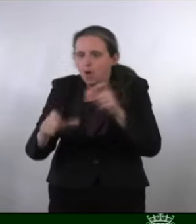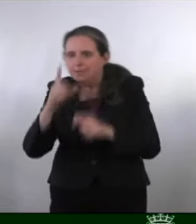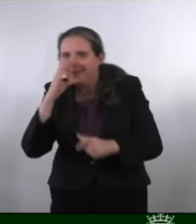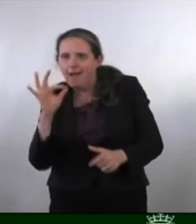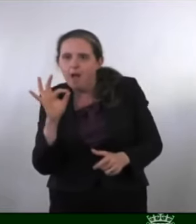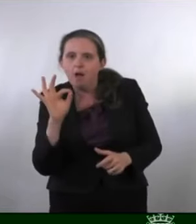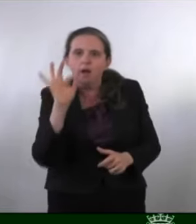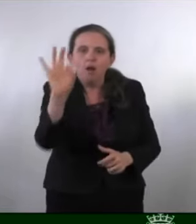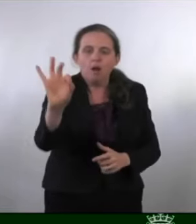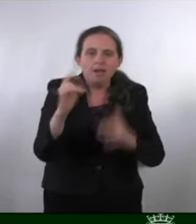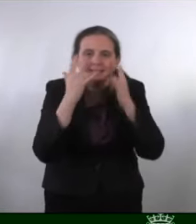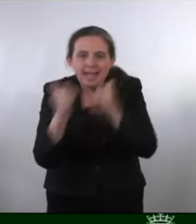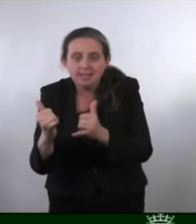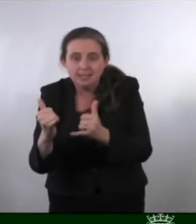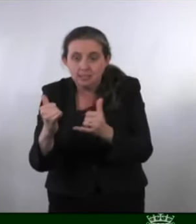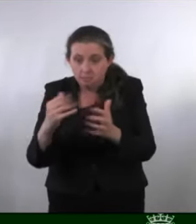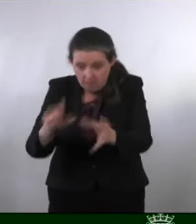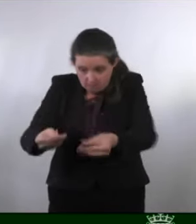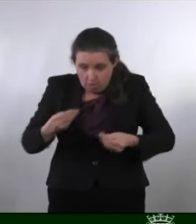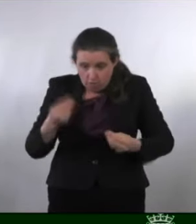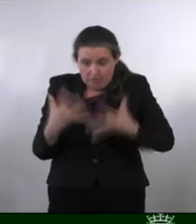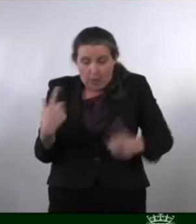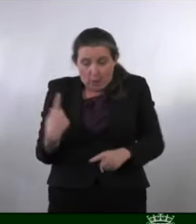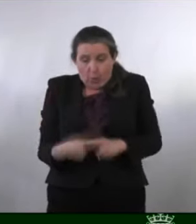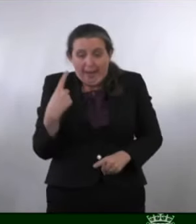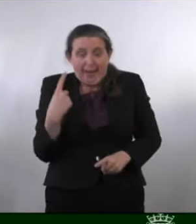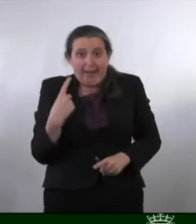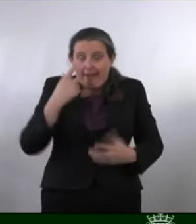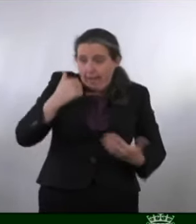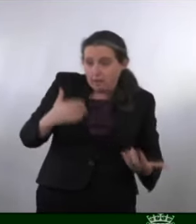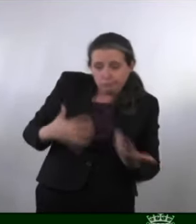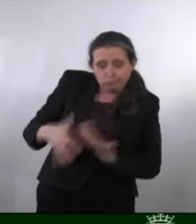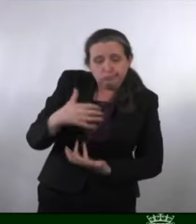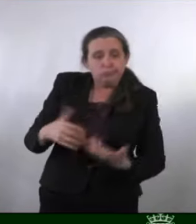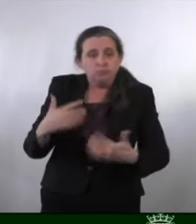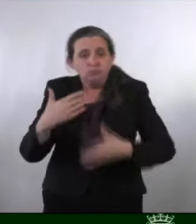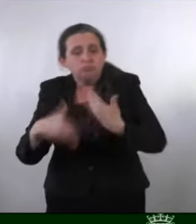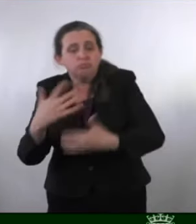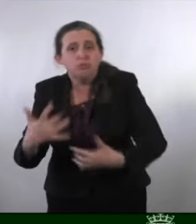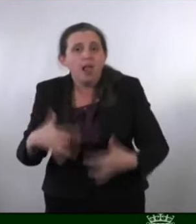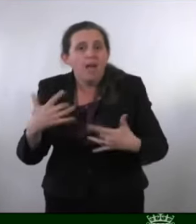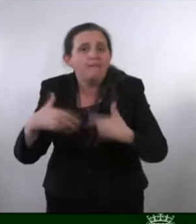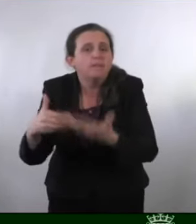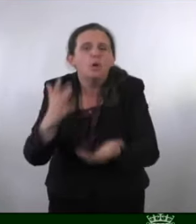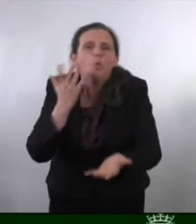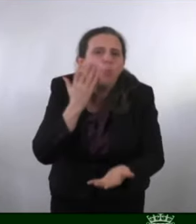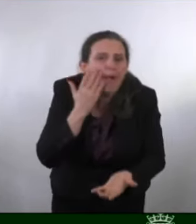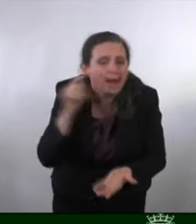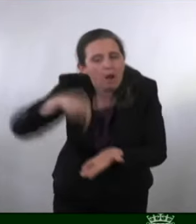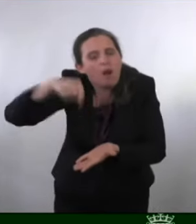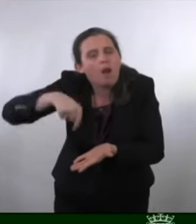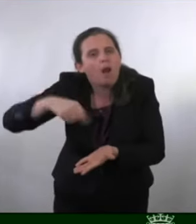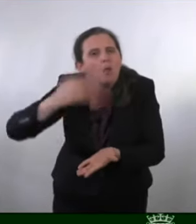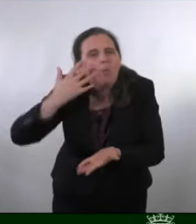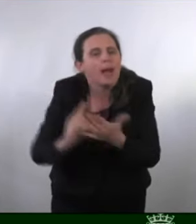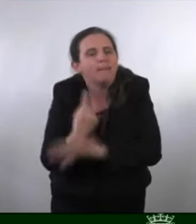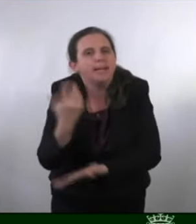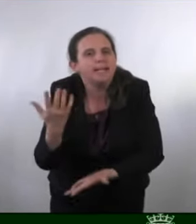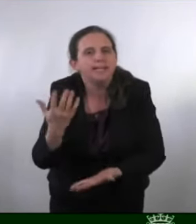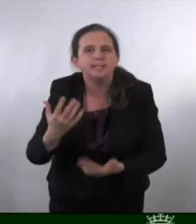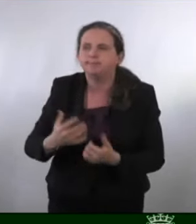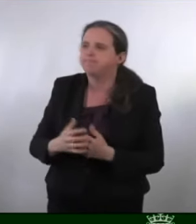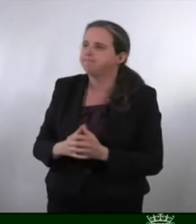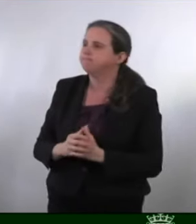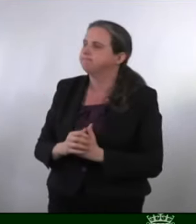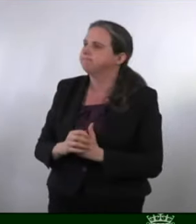it's negative, we can all get on with our lives? I hope that the system, so that people can test